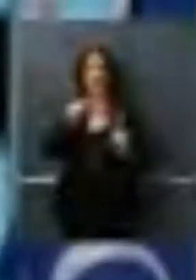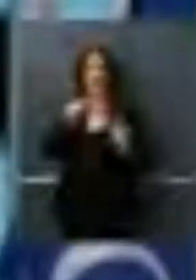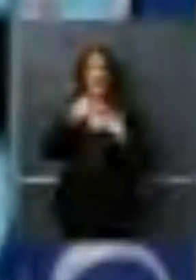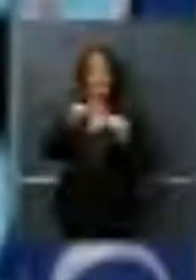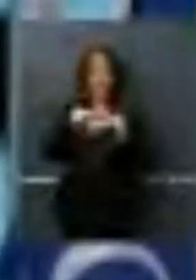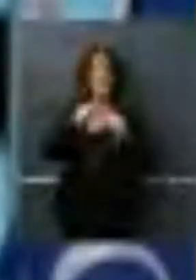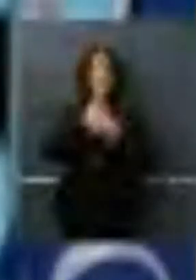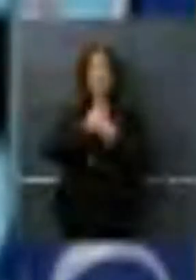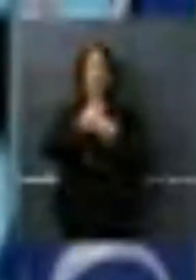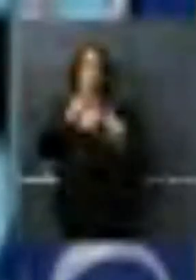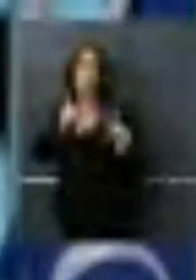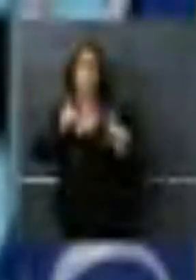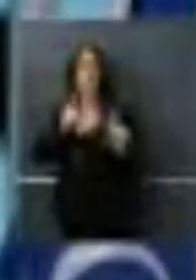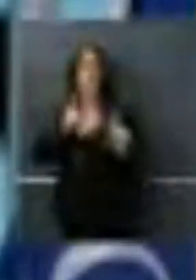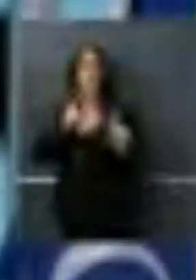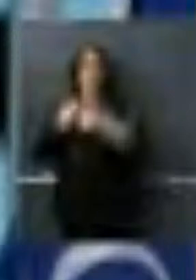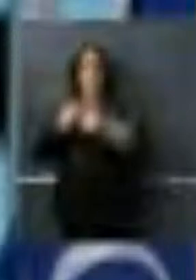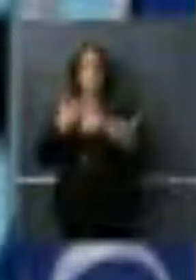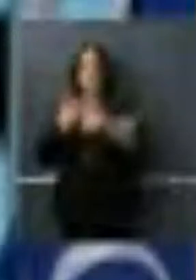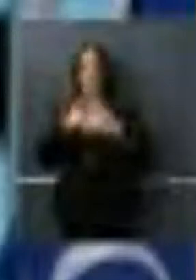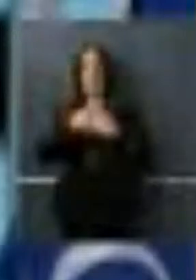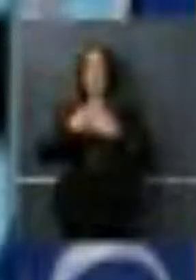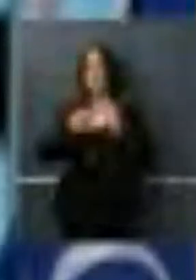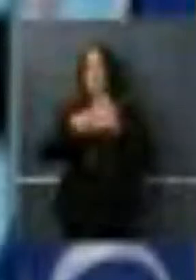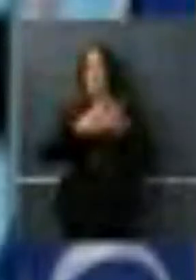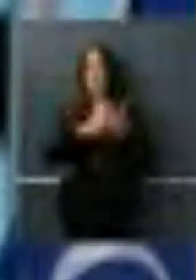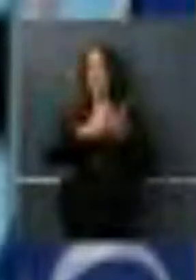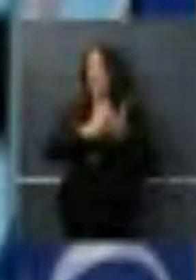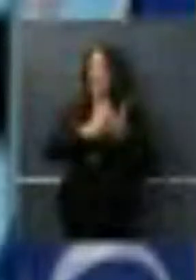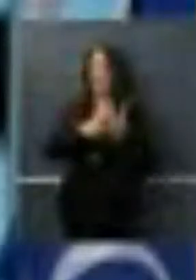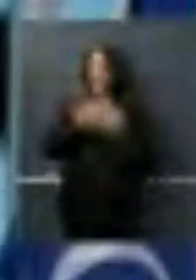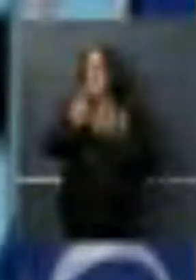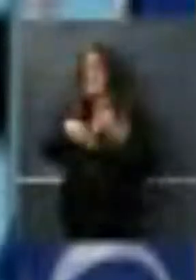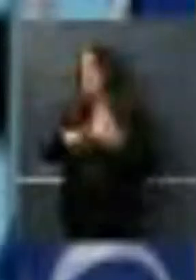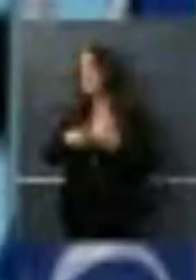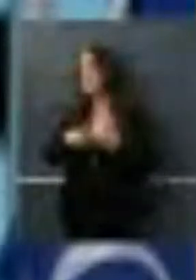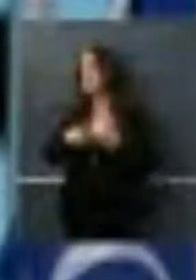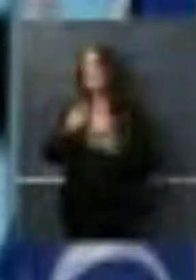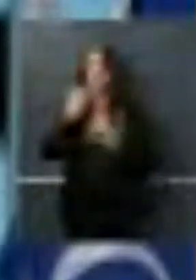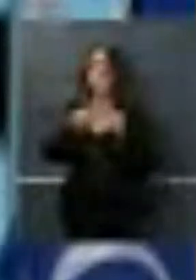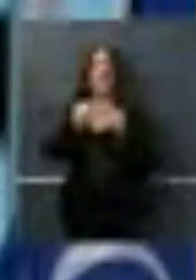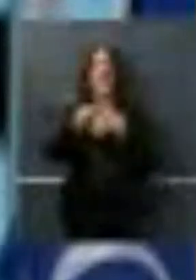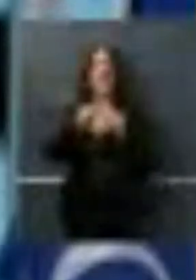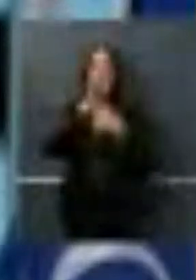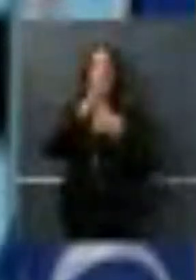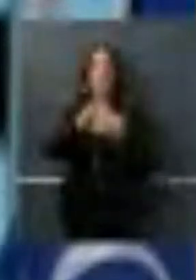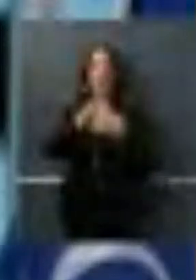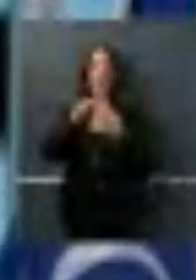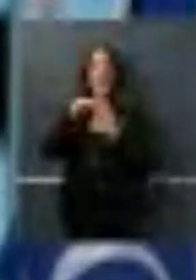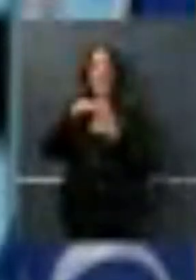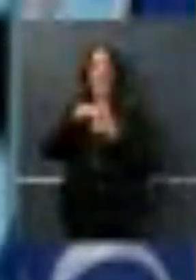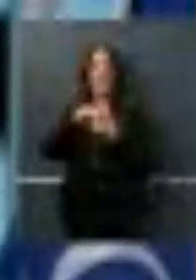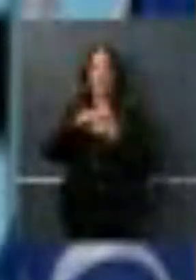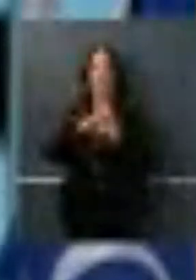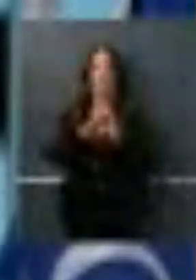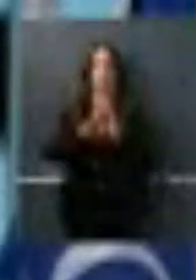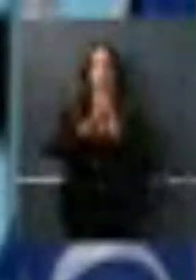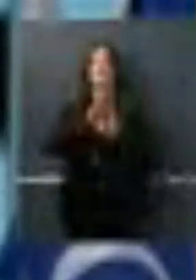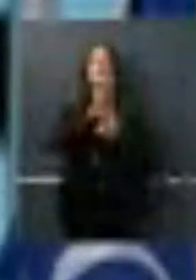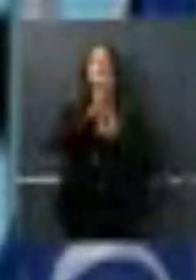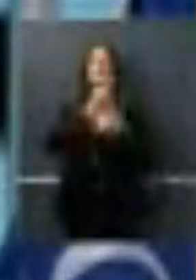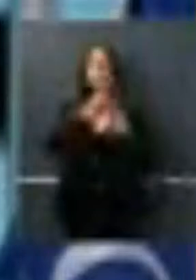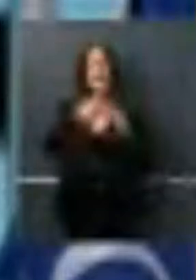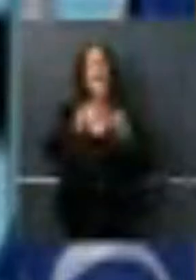up. I don't think anybody wants to hear that. I don't want to share that information. But that's really less up to me. It's more up to all of